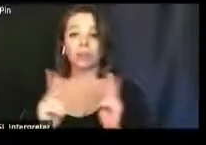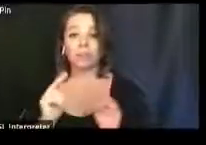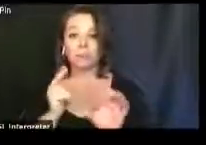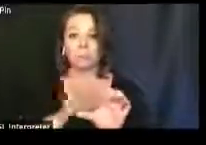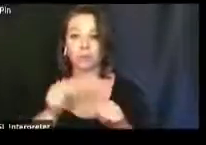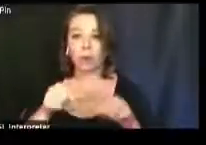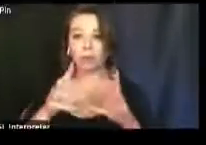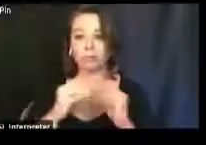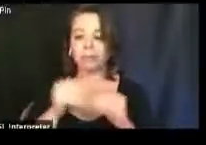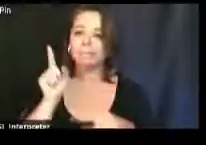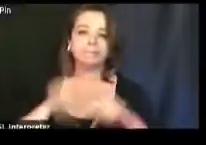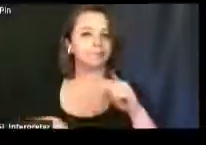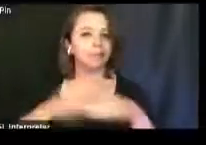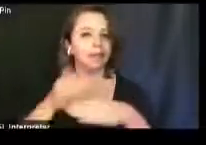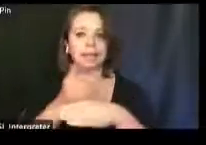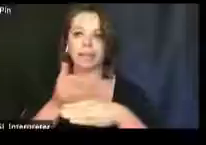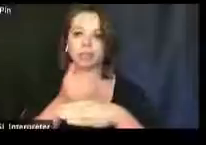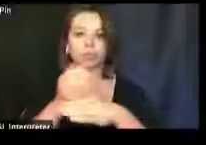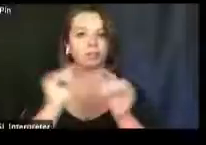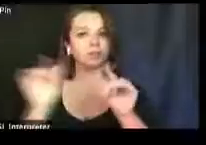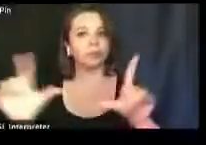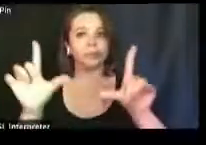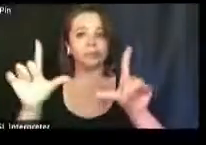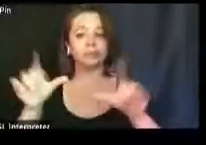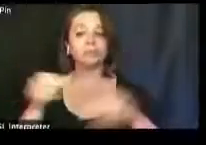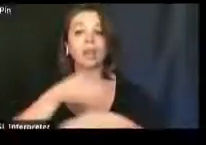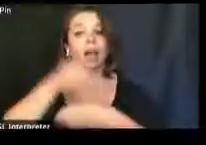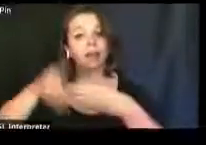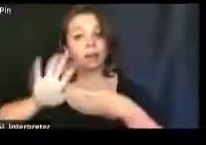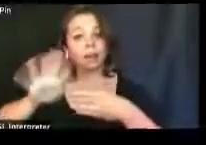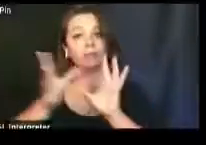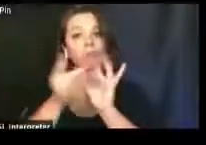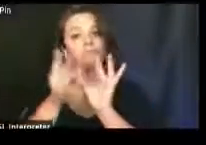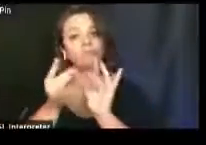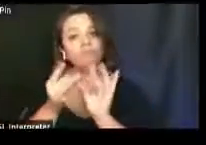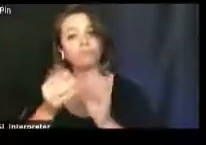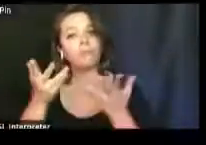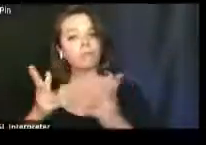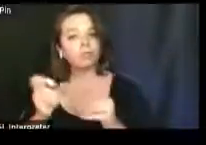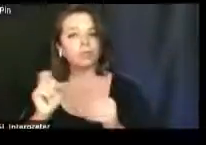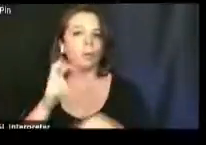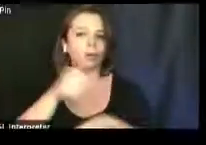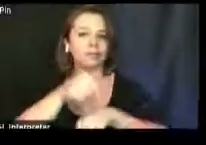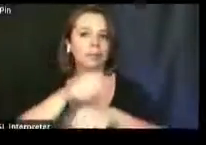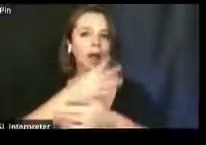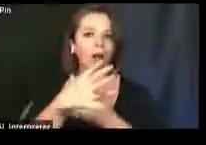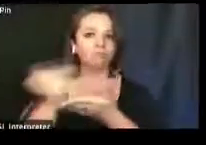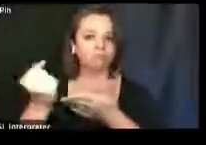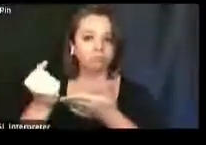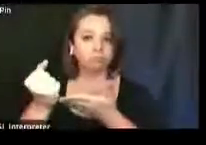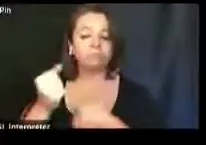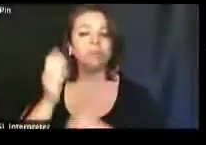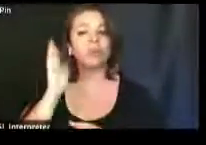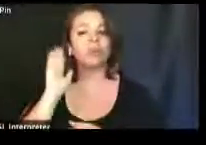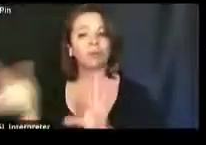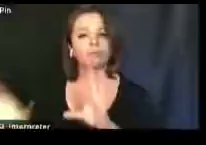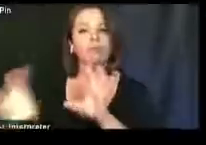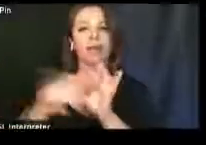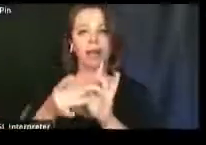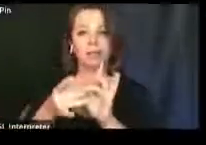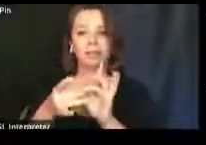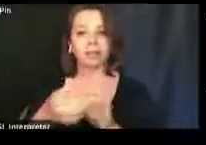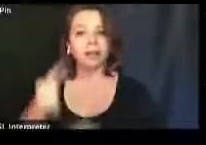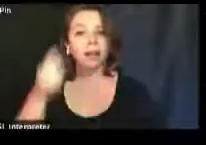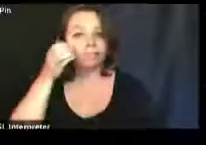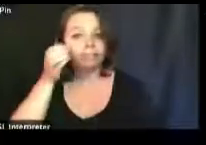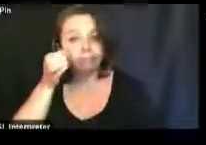screen. At the end of your public input, or the end of your time, you will be reconnected in a listen and